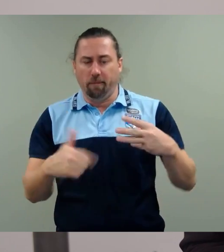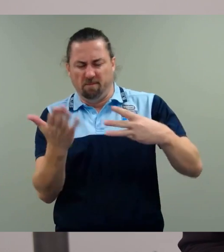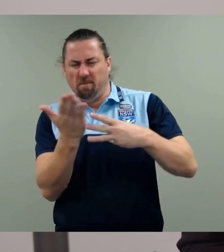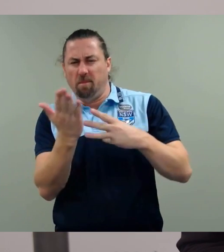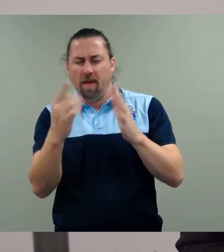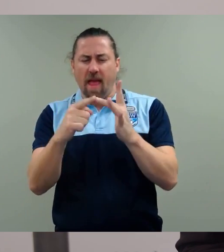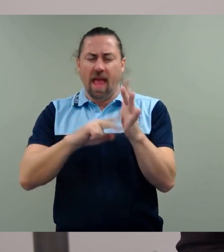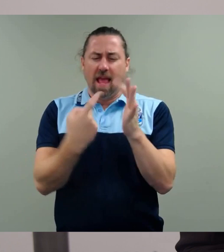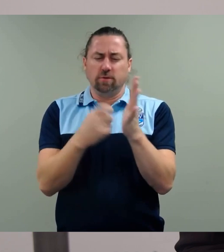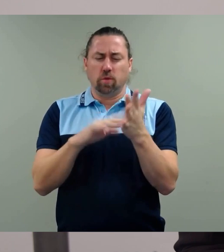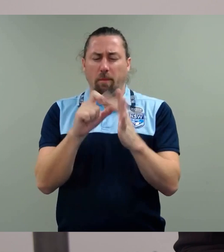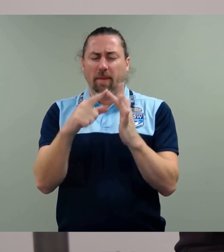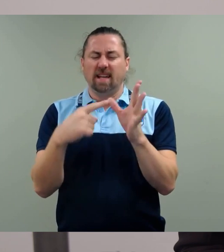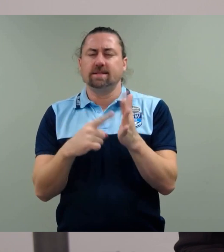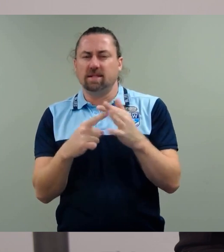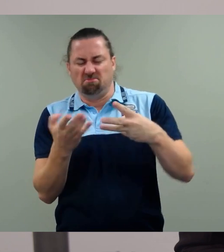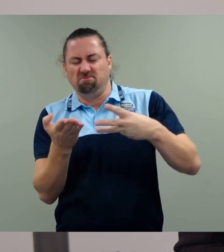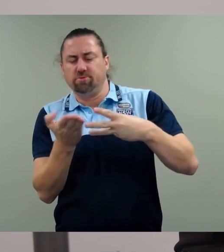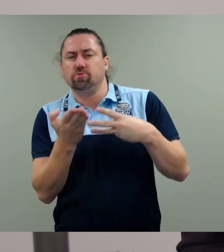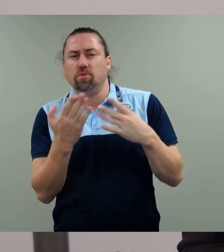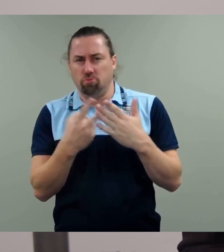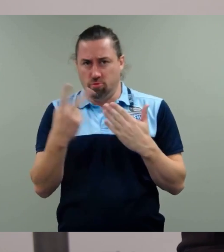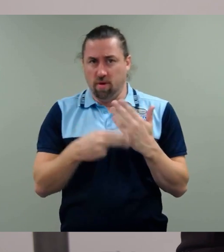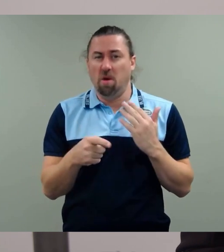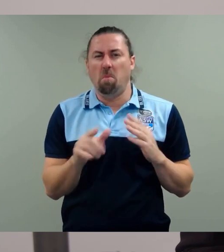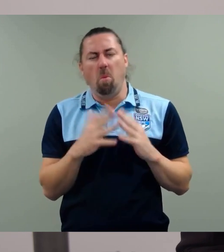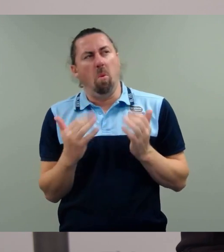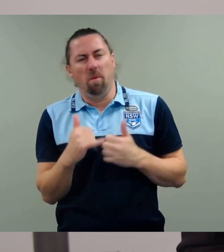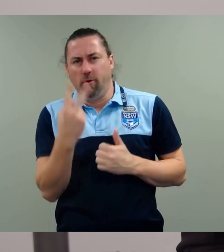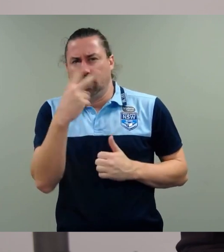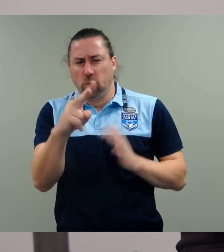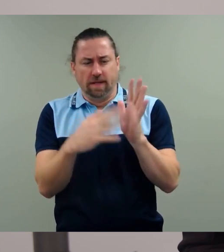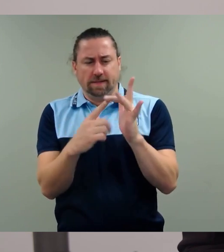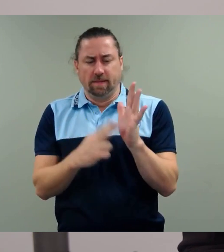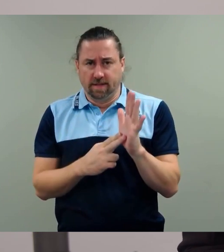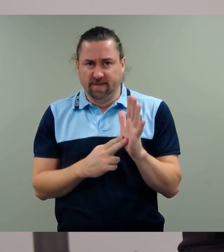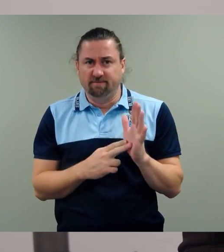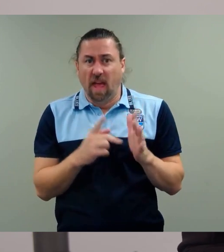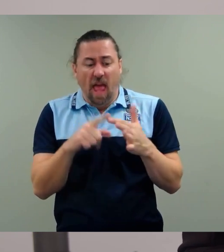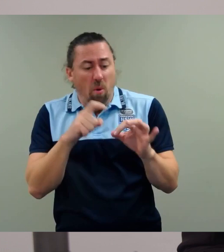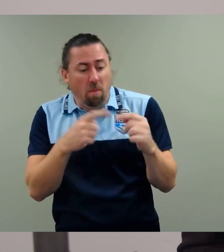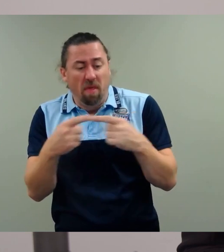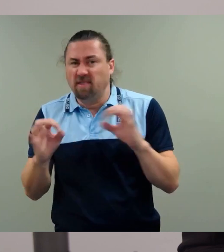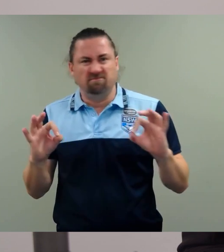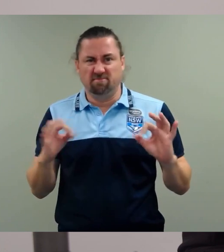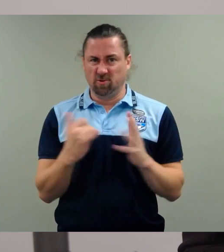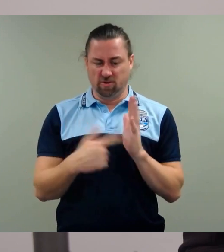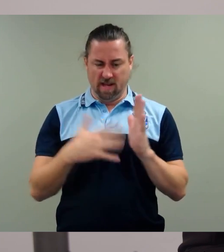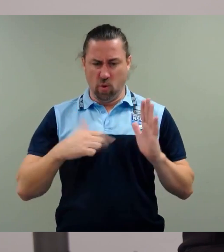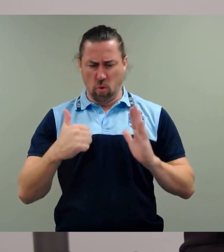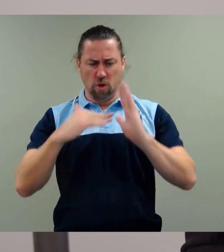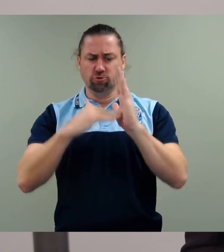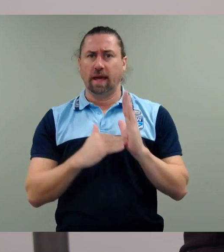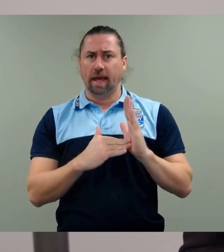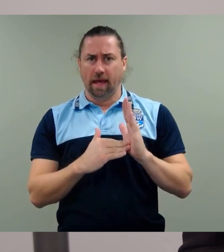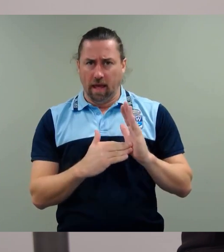Welcome to our intermediate program. This will go for approximately 20 minutes. The only equipment you'll need is a sturdy